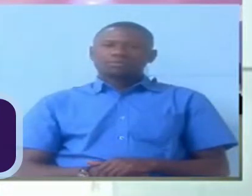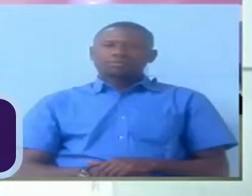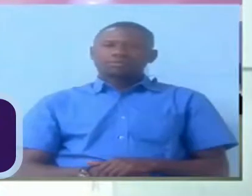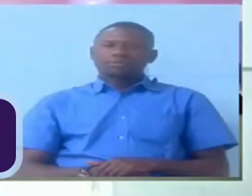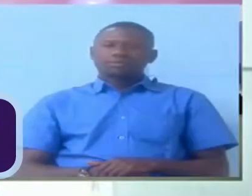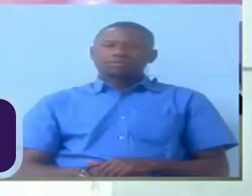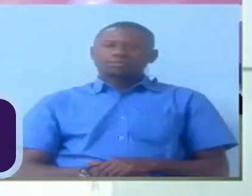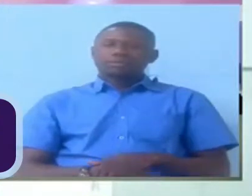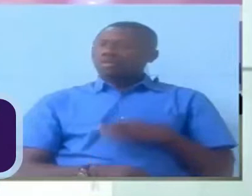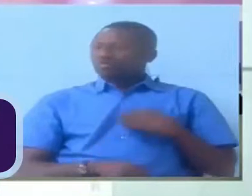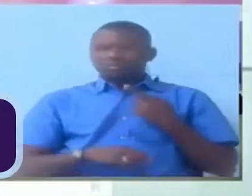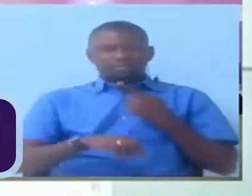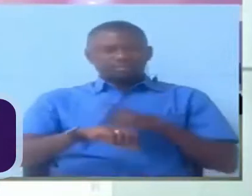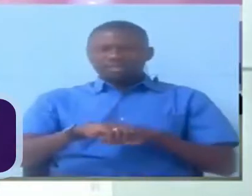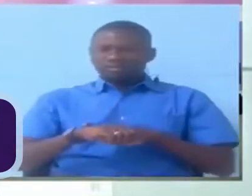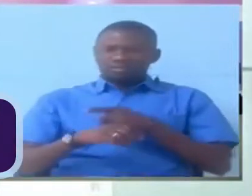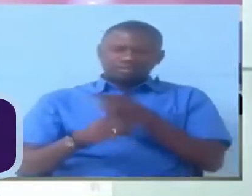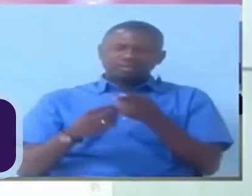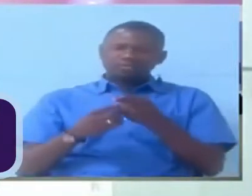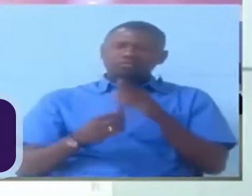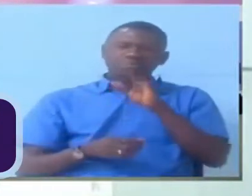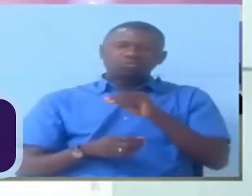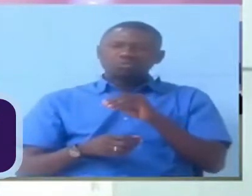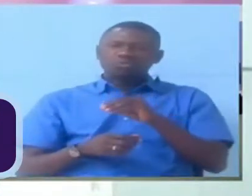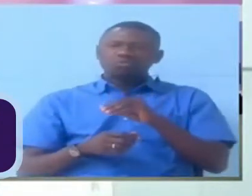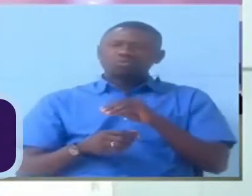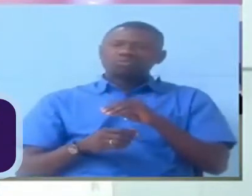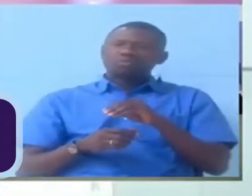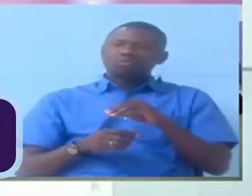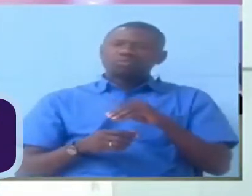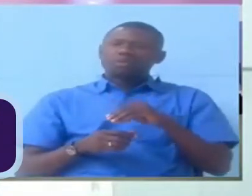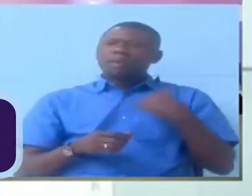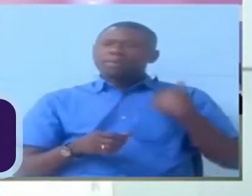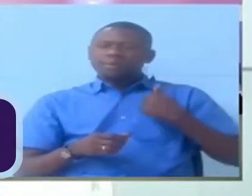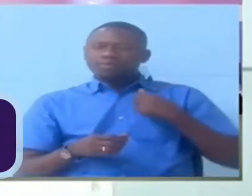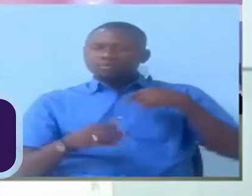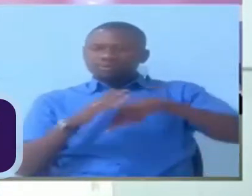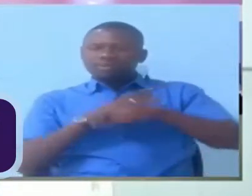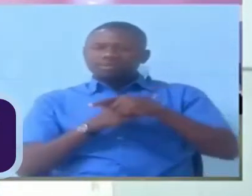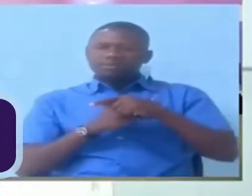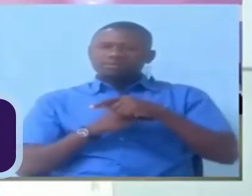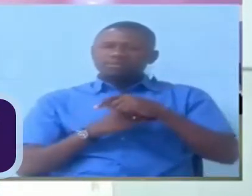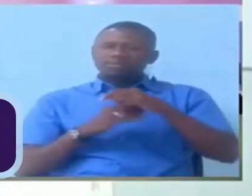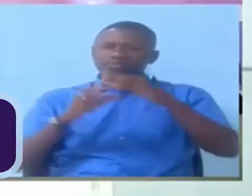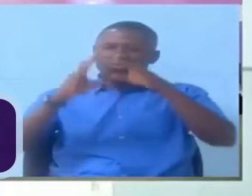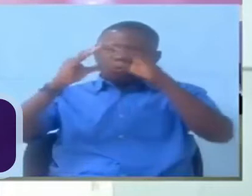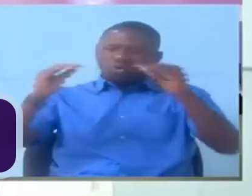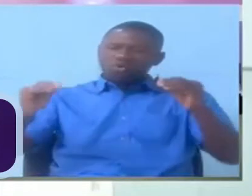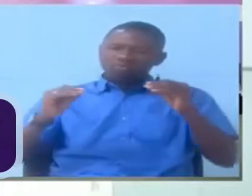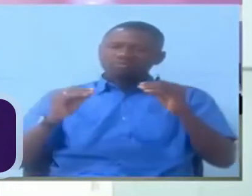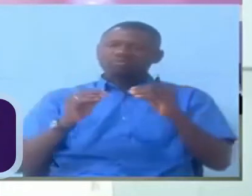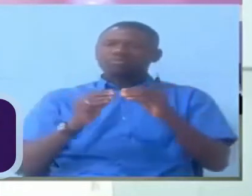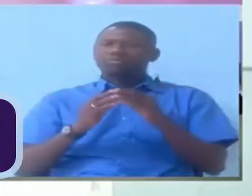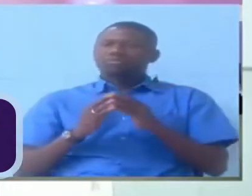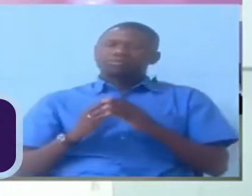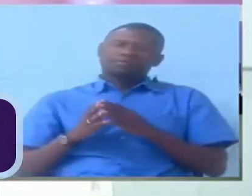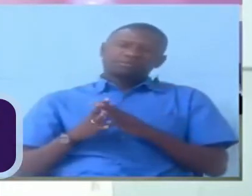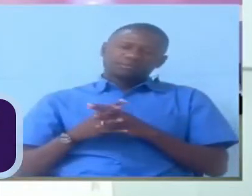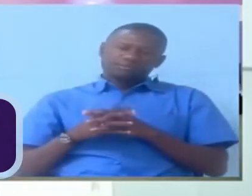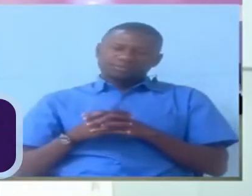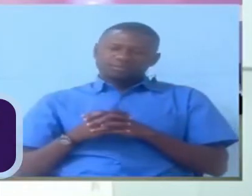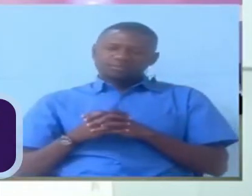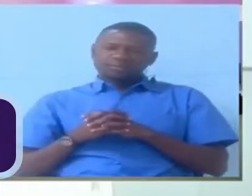londo sotole proka ñi makama kari sotoba. That's true. Mu to ñal. And what's the minimum qualification? Sa ñanta mu londi ci fara